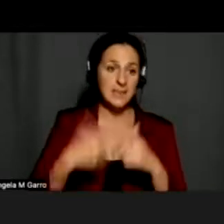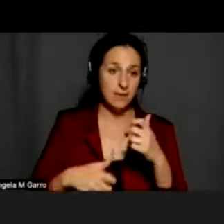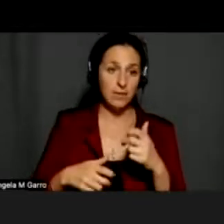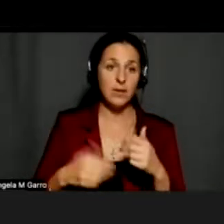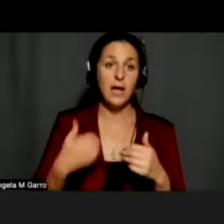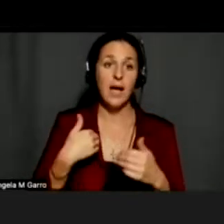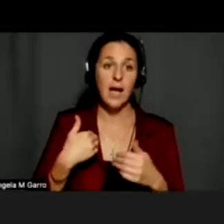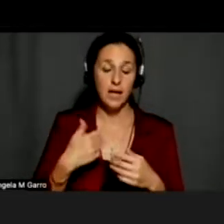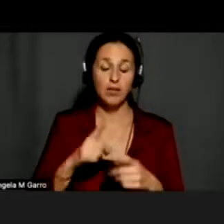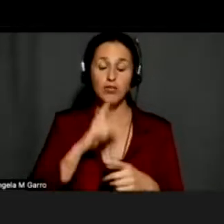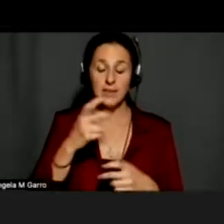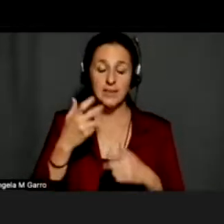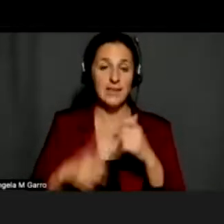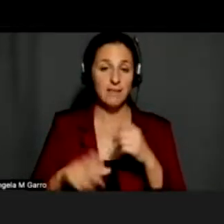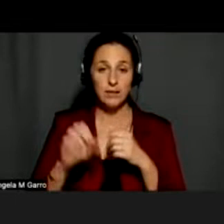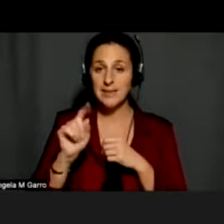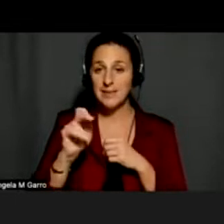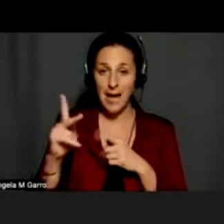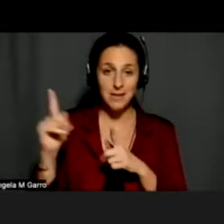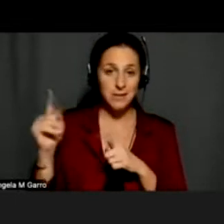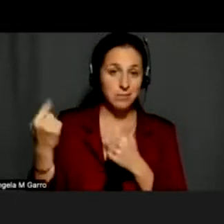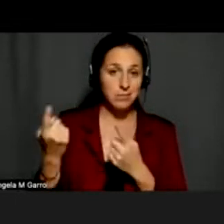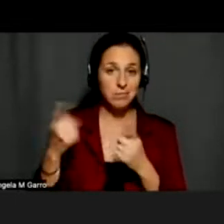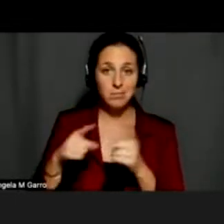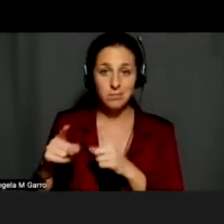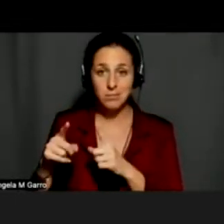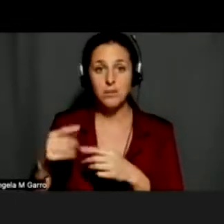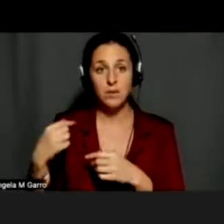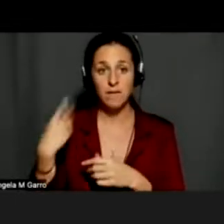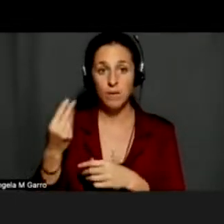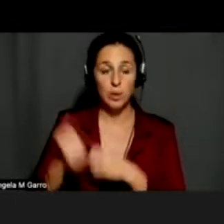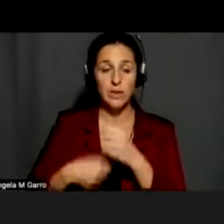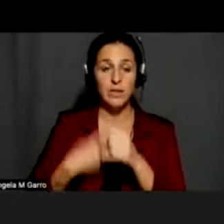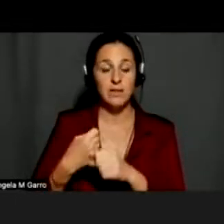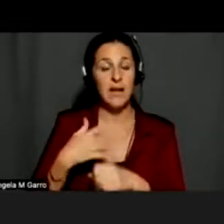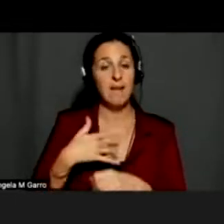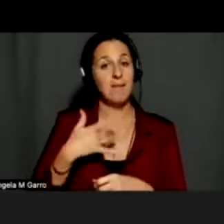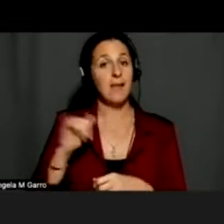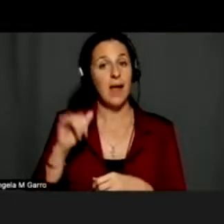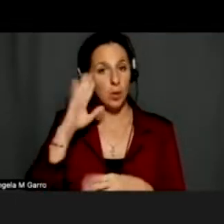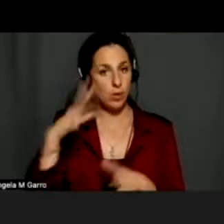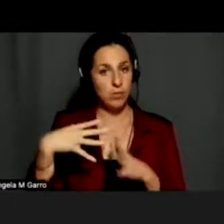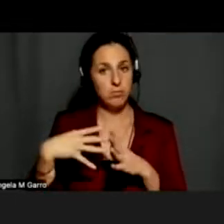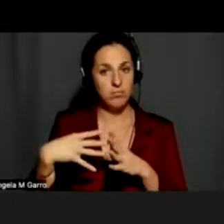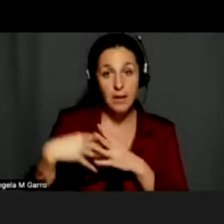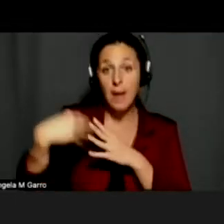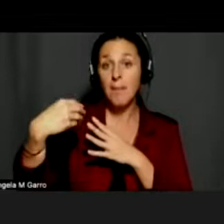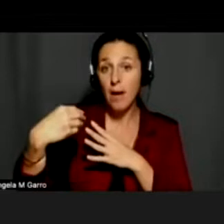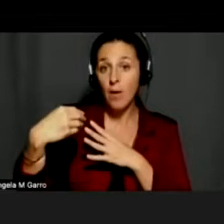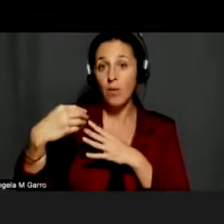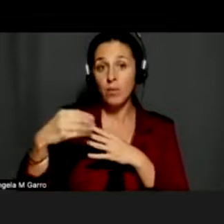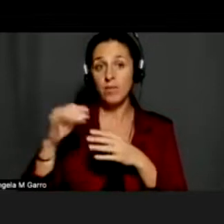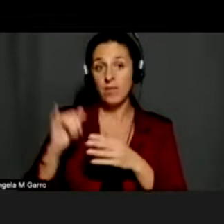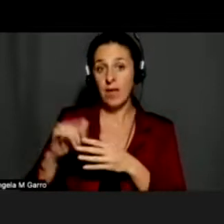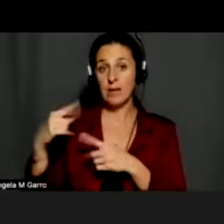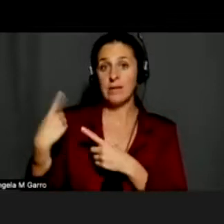past couple of years. I do feel like we are coming out of it, but it has been hard. It's